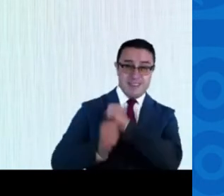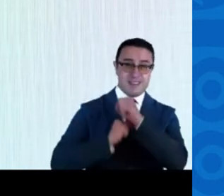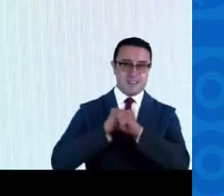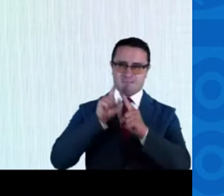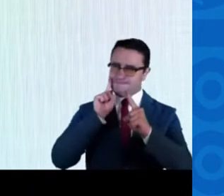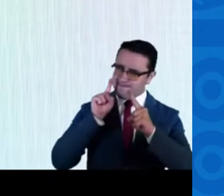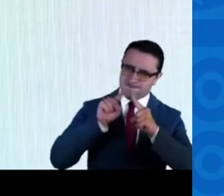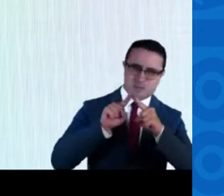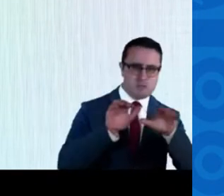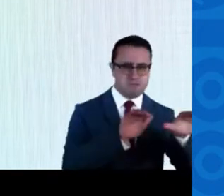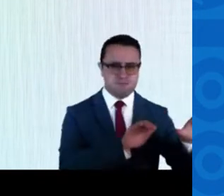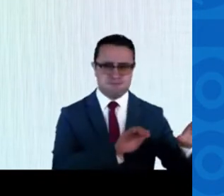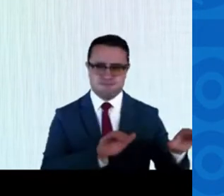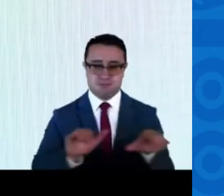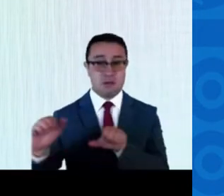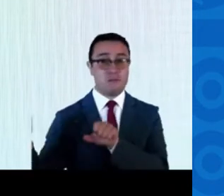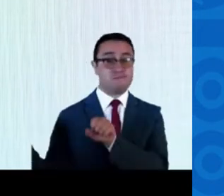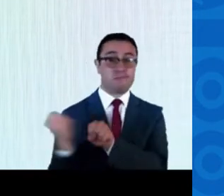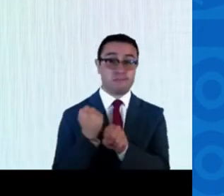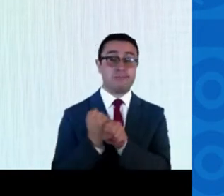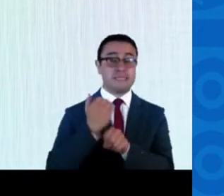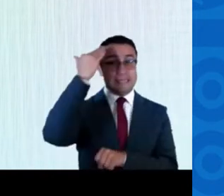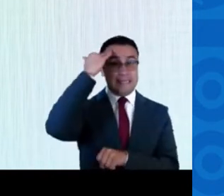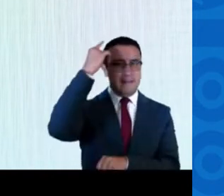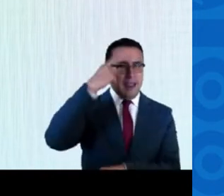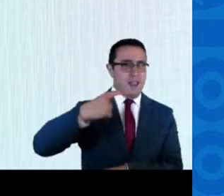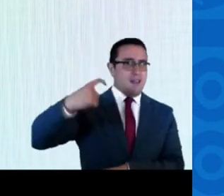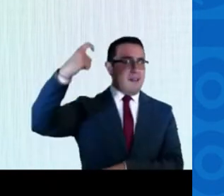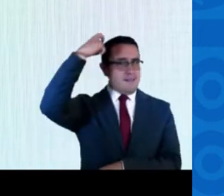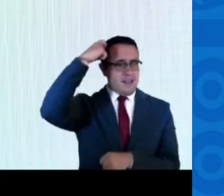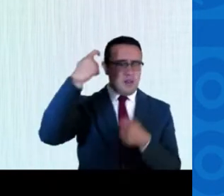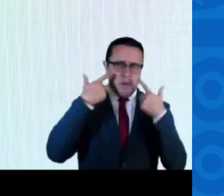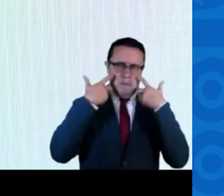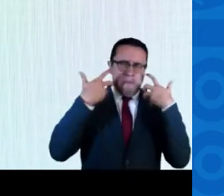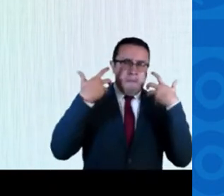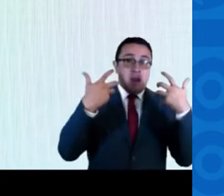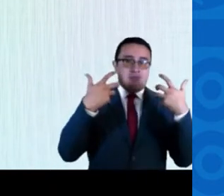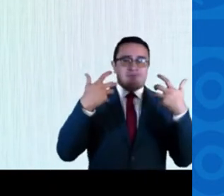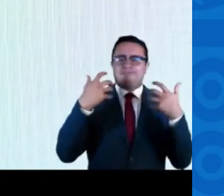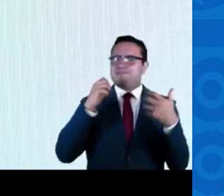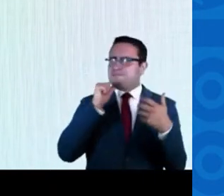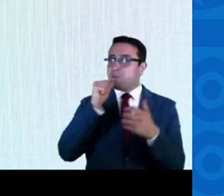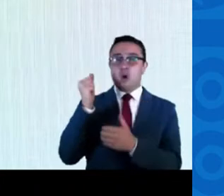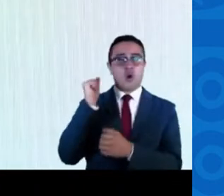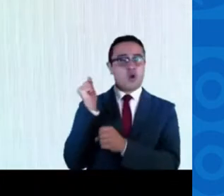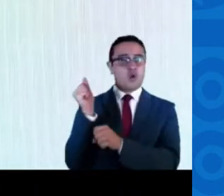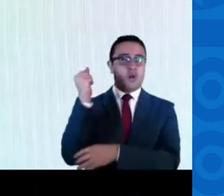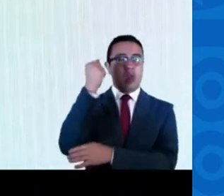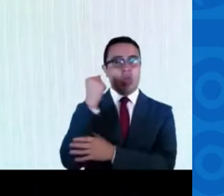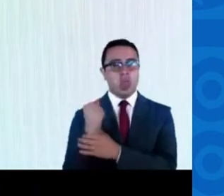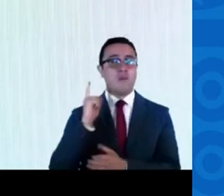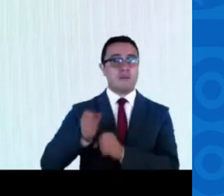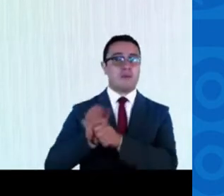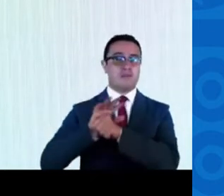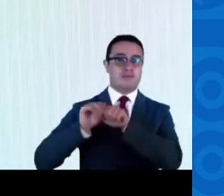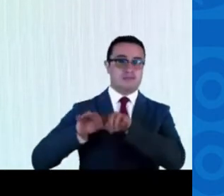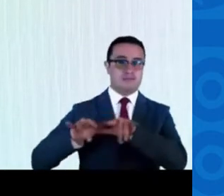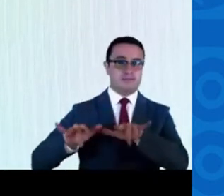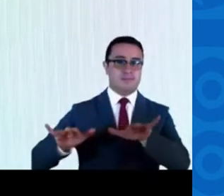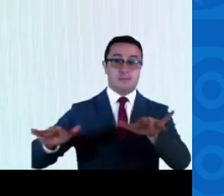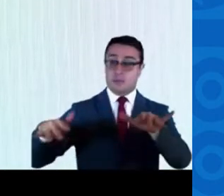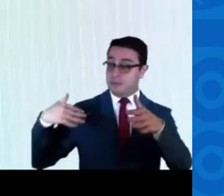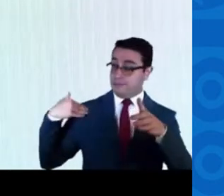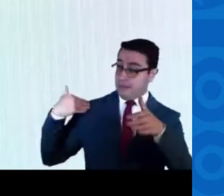action, and we have an enormous challenge that has become worse due to the pandemic. And it is here how,